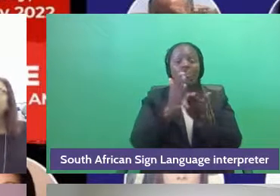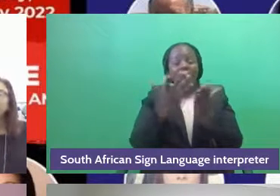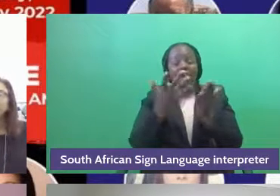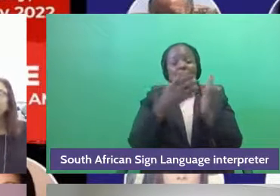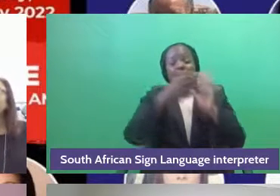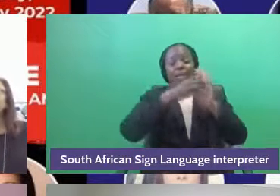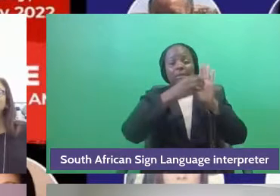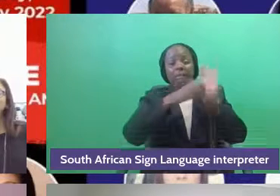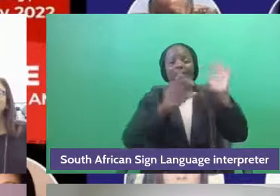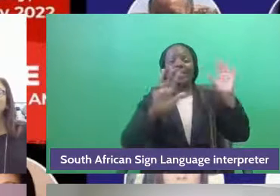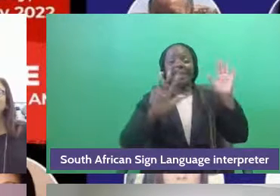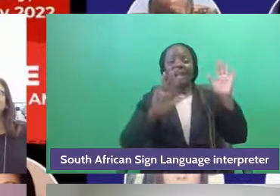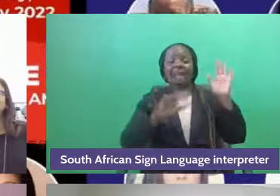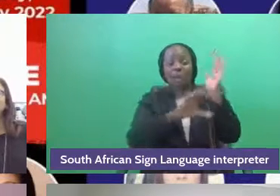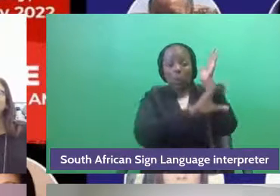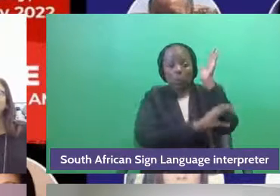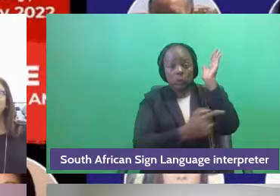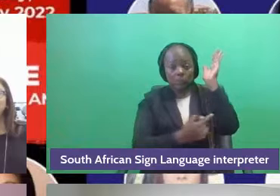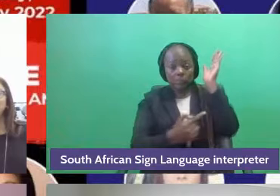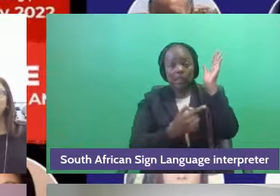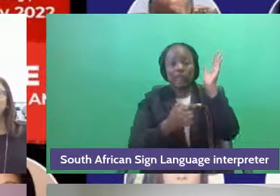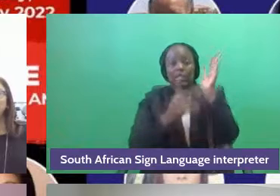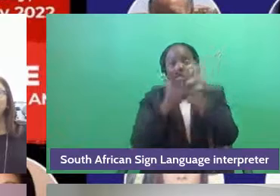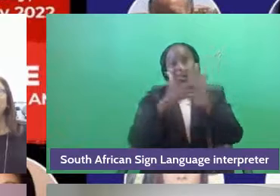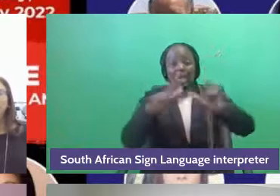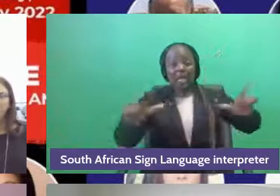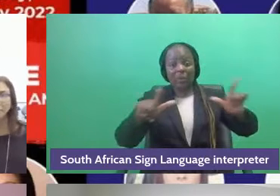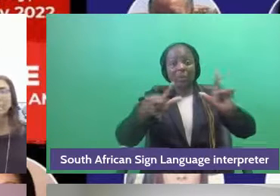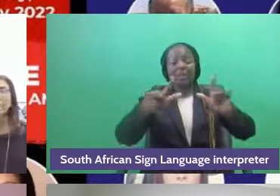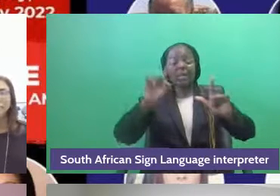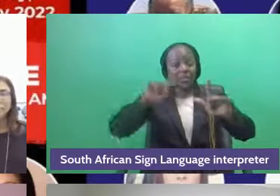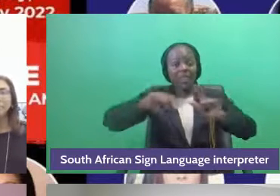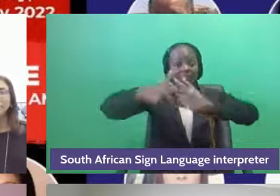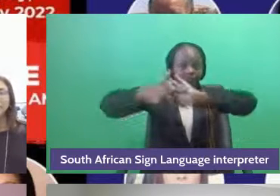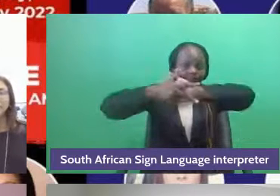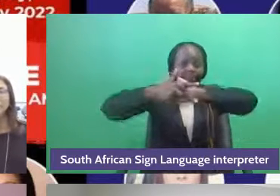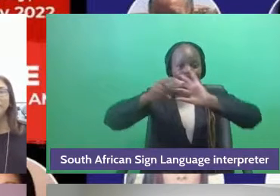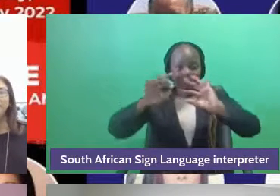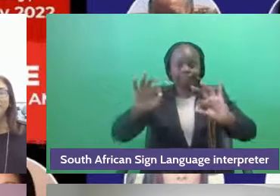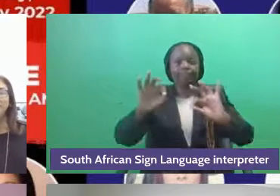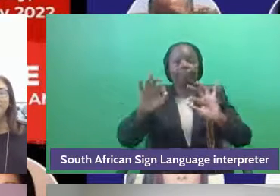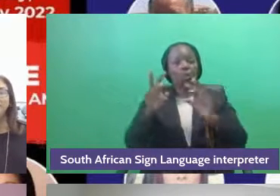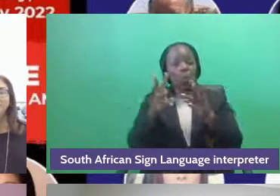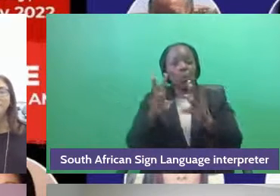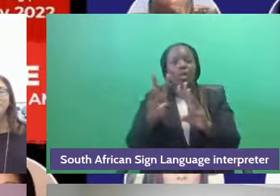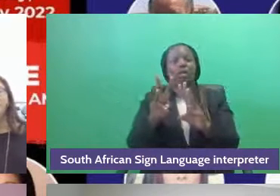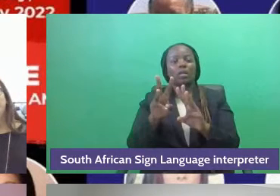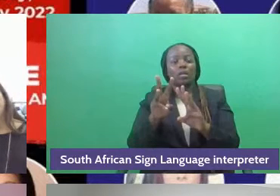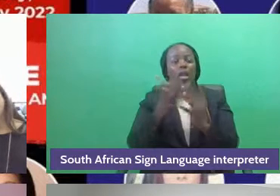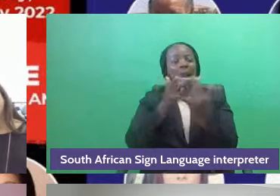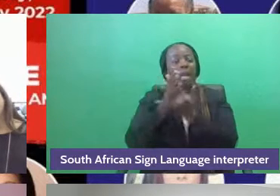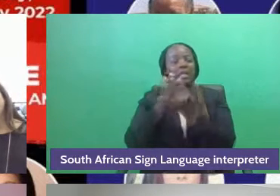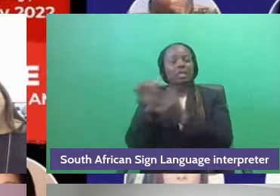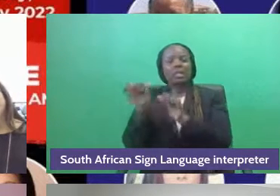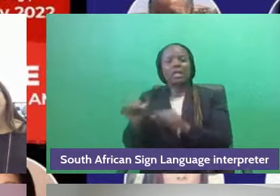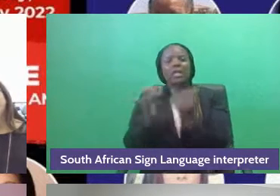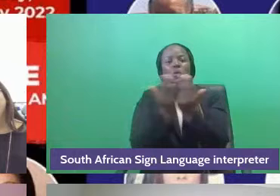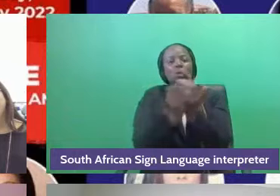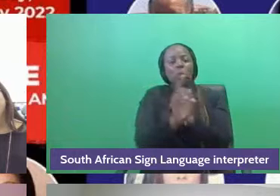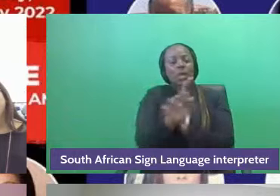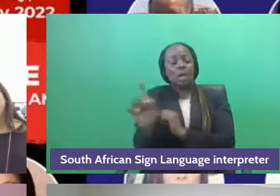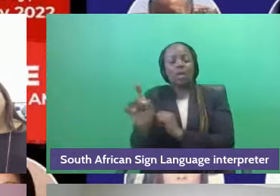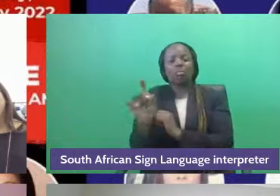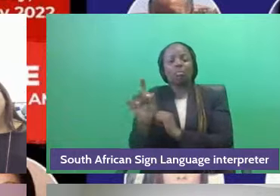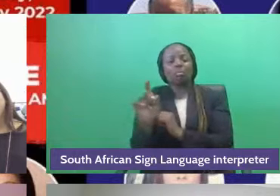is paramount that sign language becomes an officiated language. And that way it could also be accessible within schools, eventually